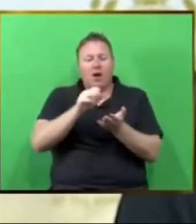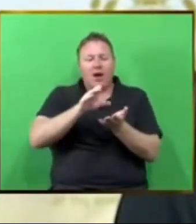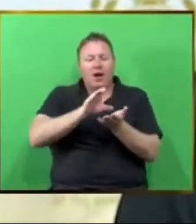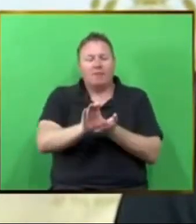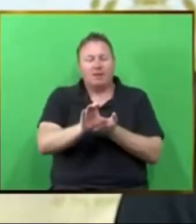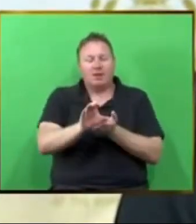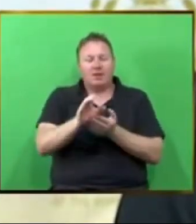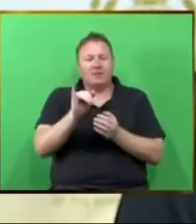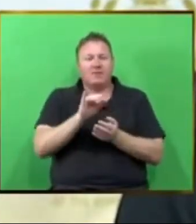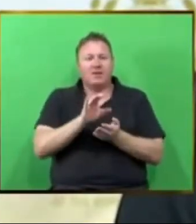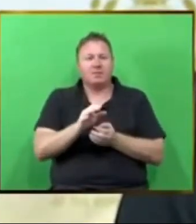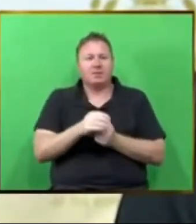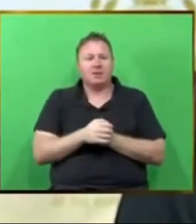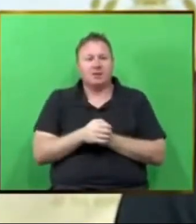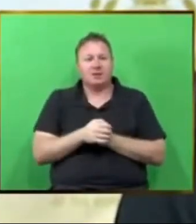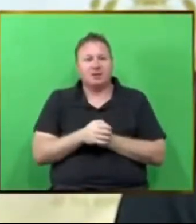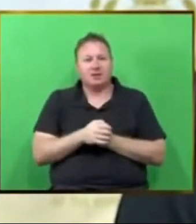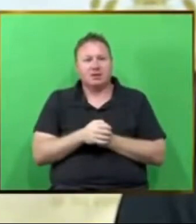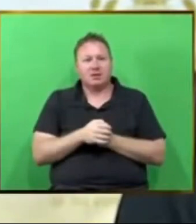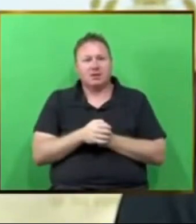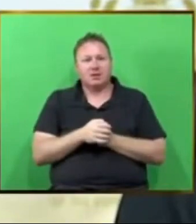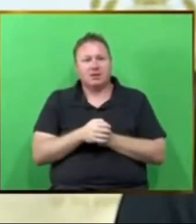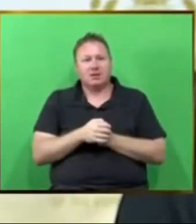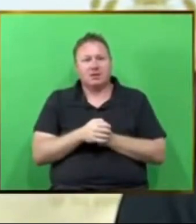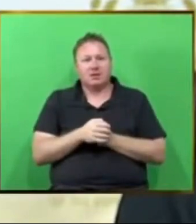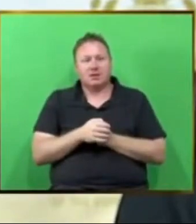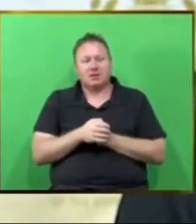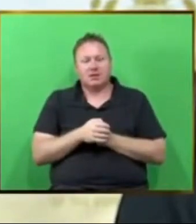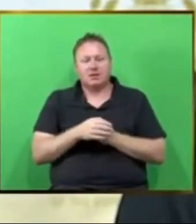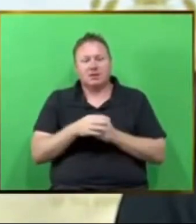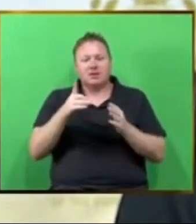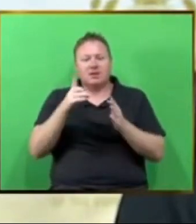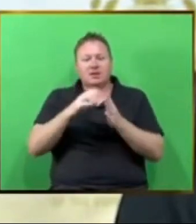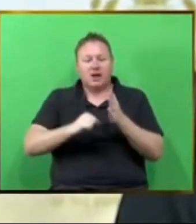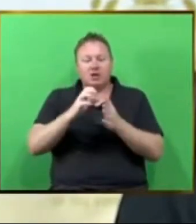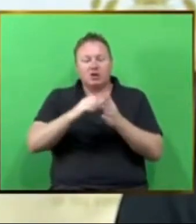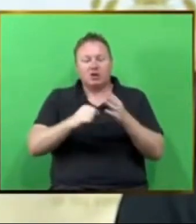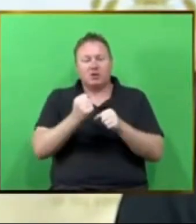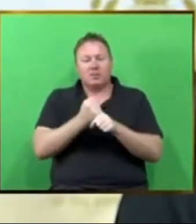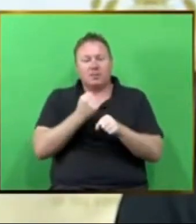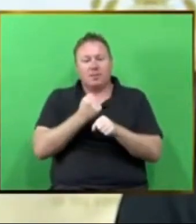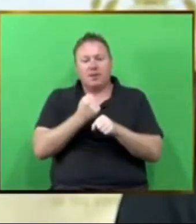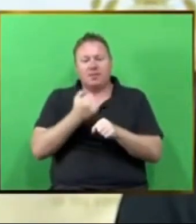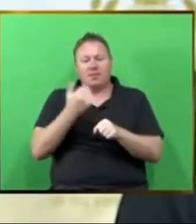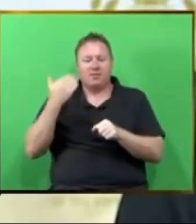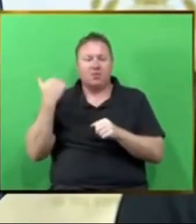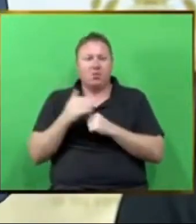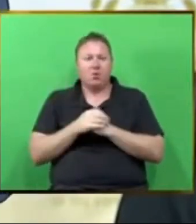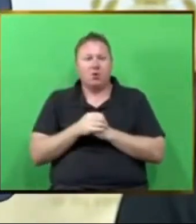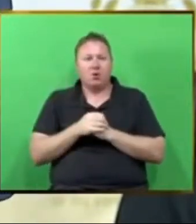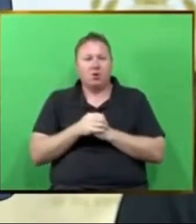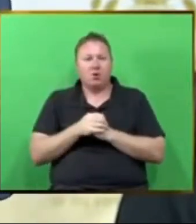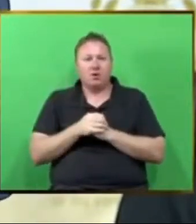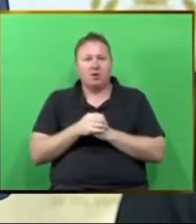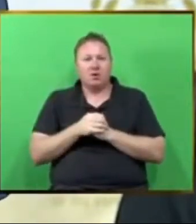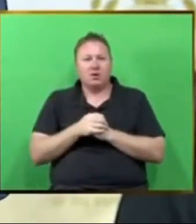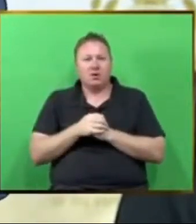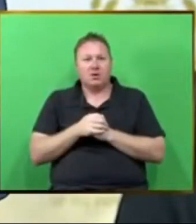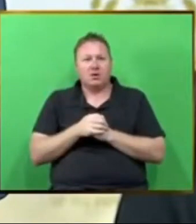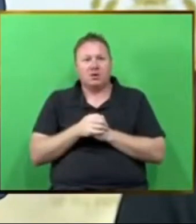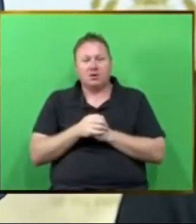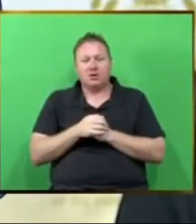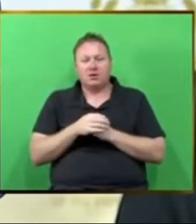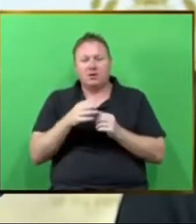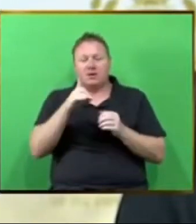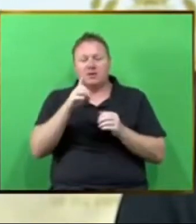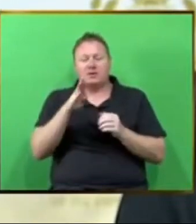services. Moreover, reductions that were previously made on some of the grants have been reversed. Restoring baseline of these grants will